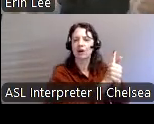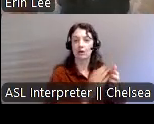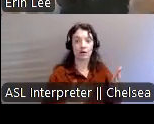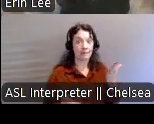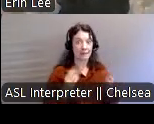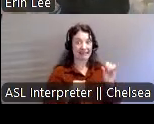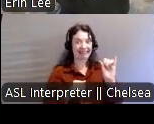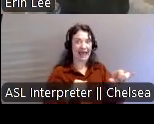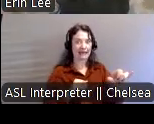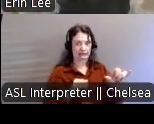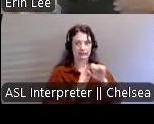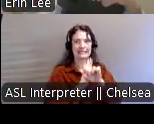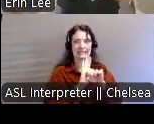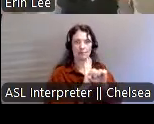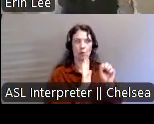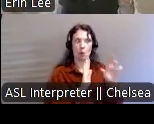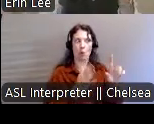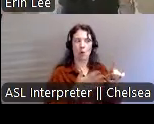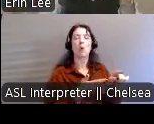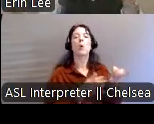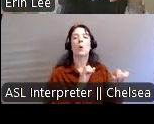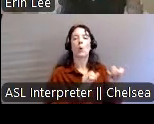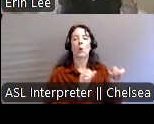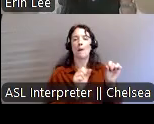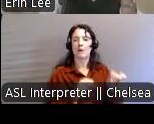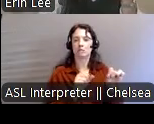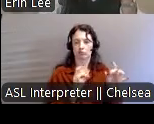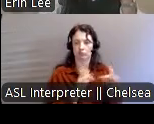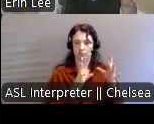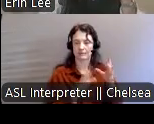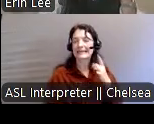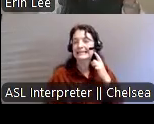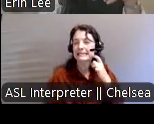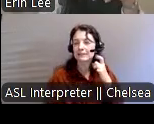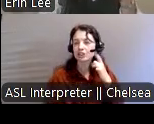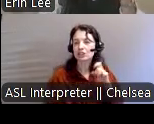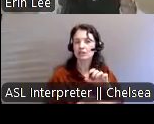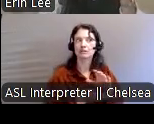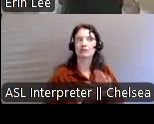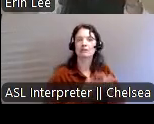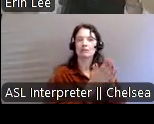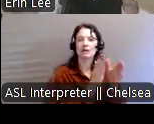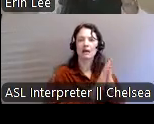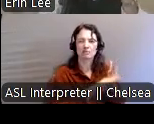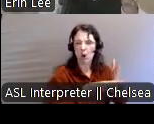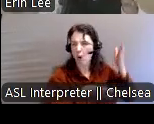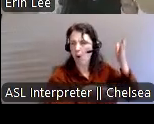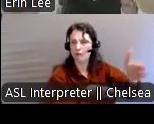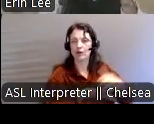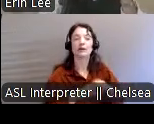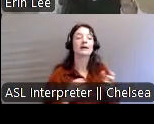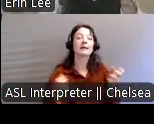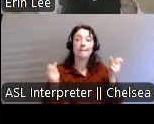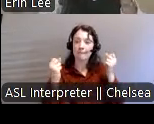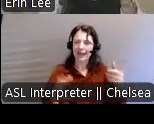within the norm, and now it's escalated in terms of that suspicion and not necessarily being rational. So many mental